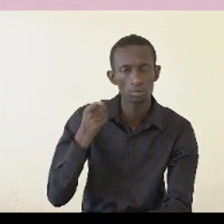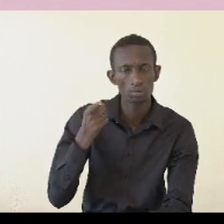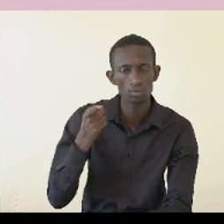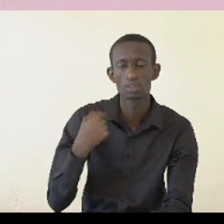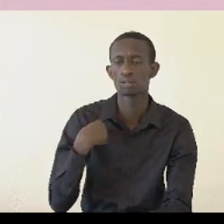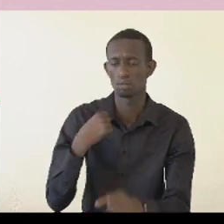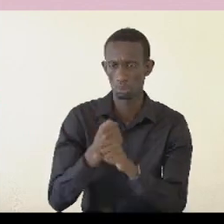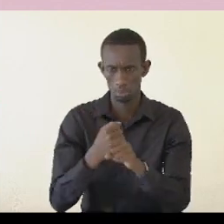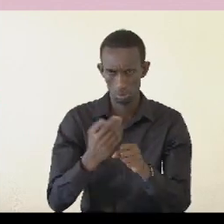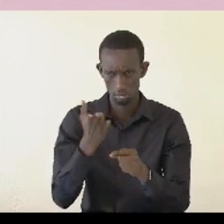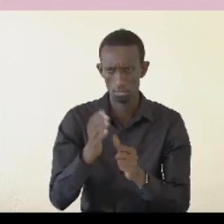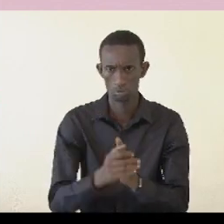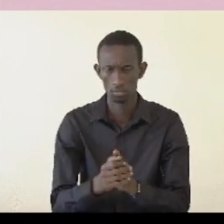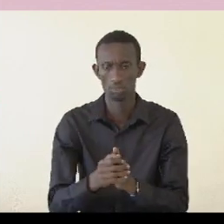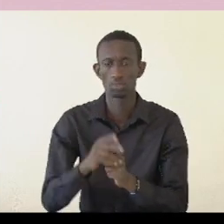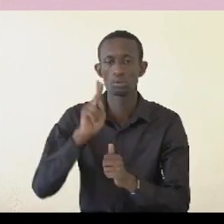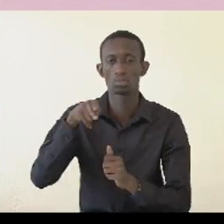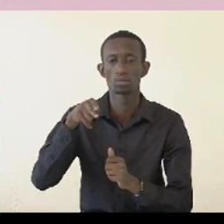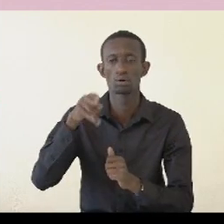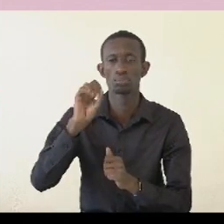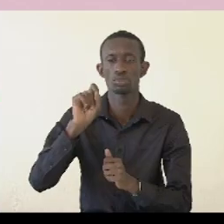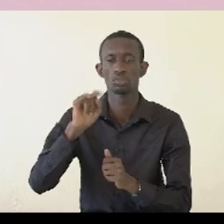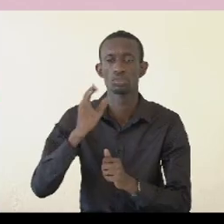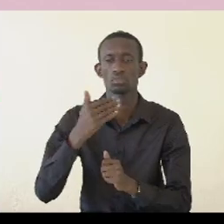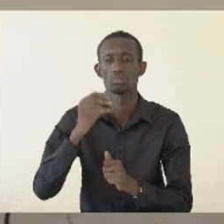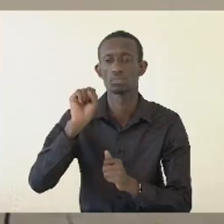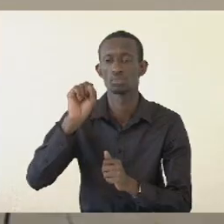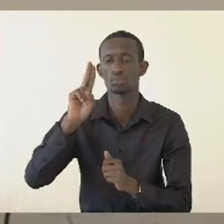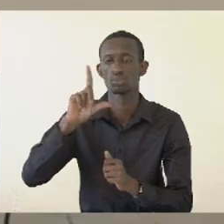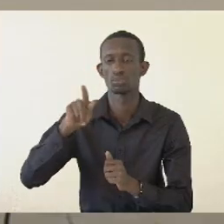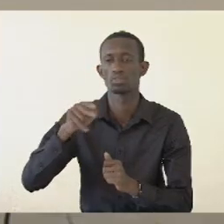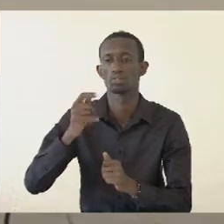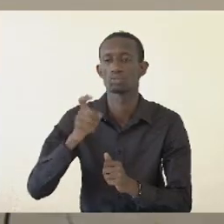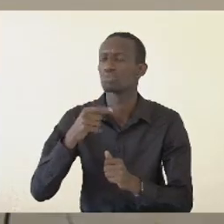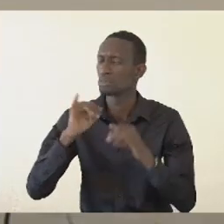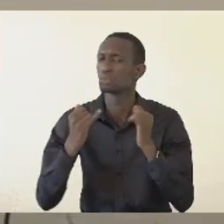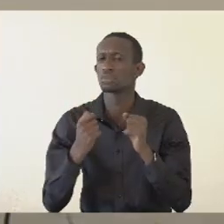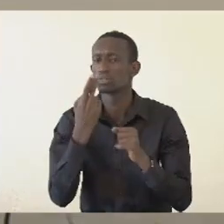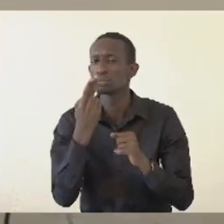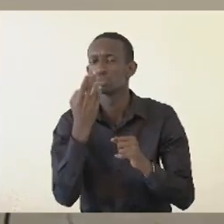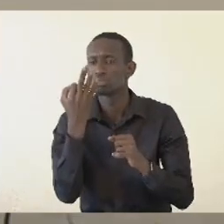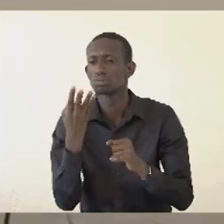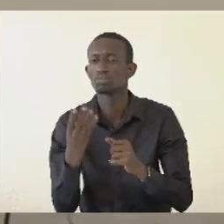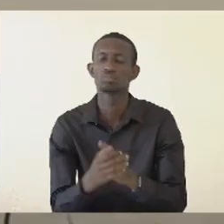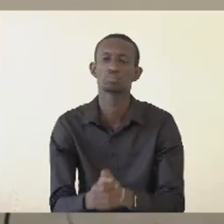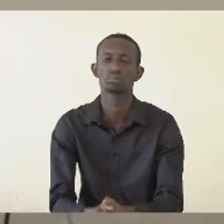I've done it for you. Potassium sulfate, the first one. Now you try the second, the third, fourth, and fifth.